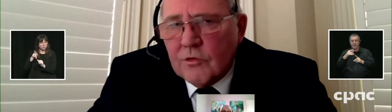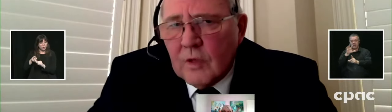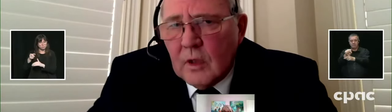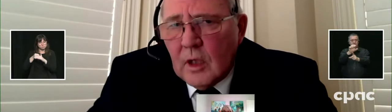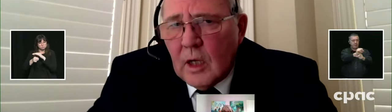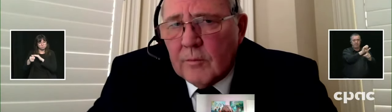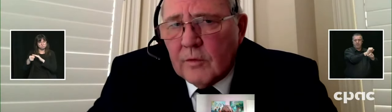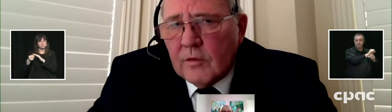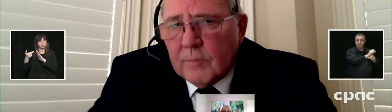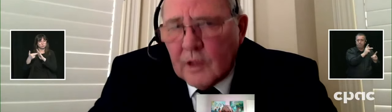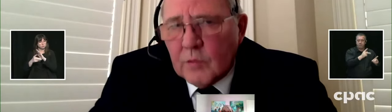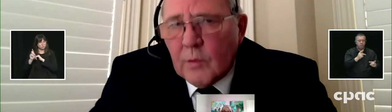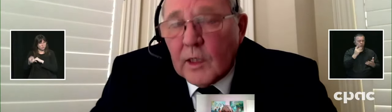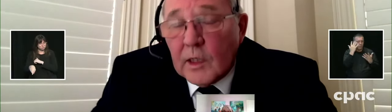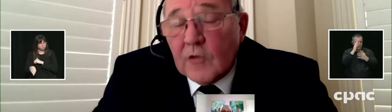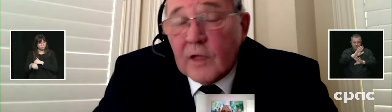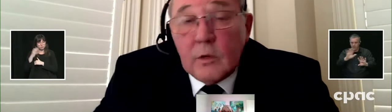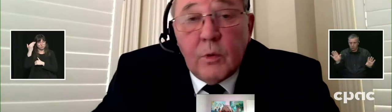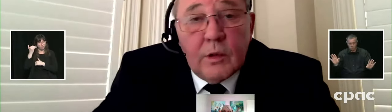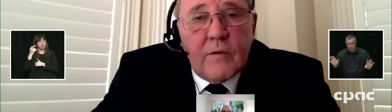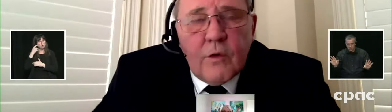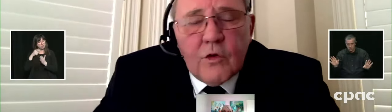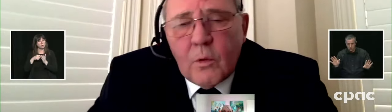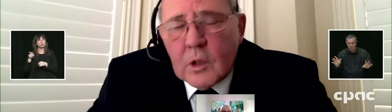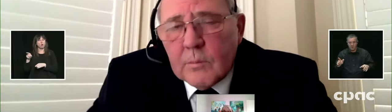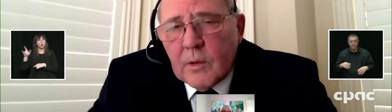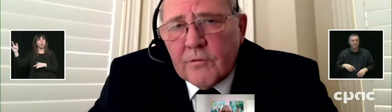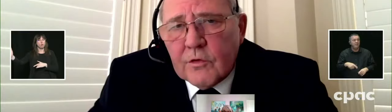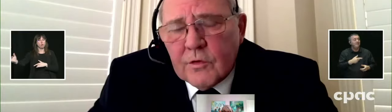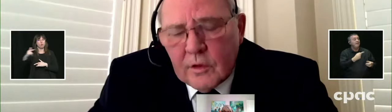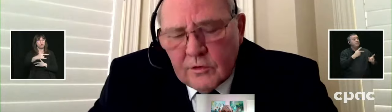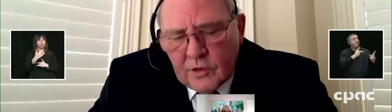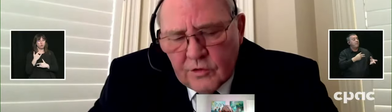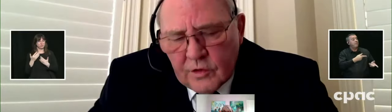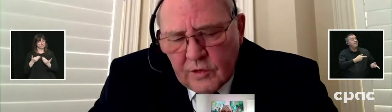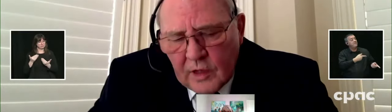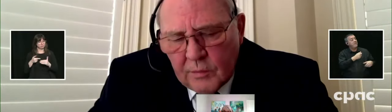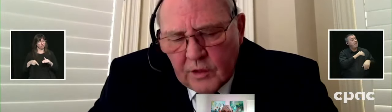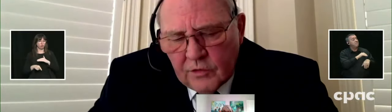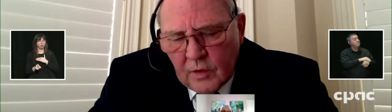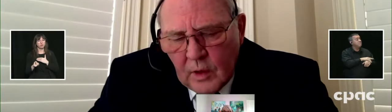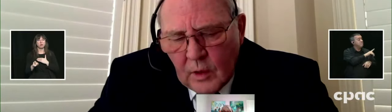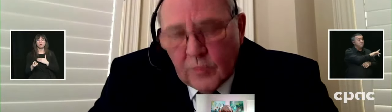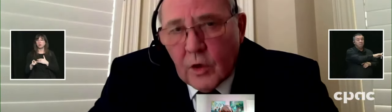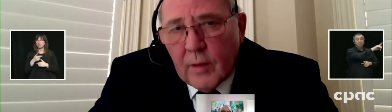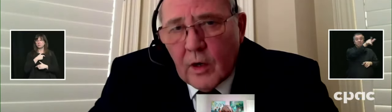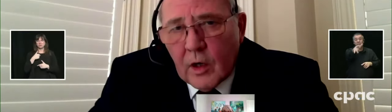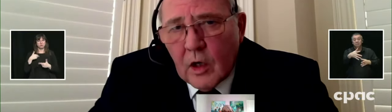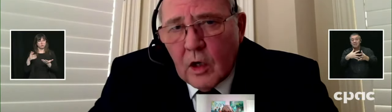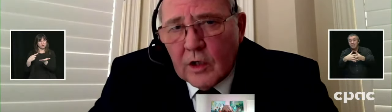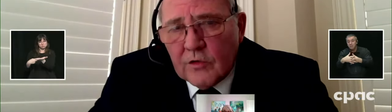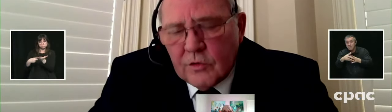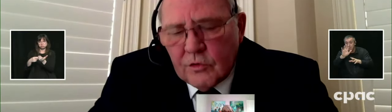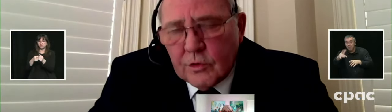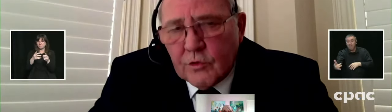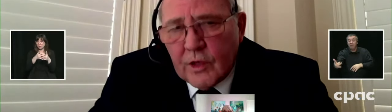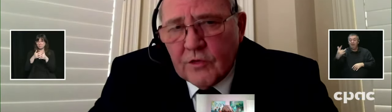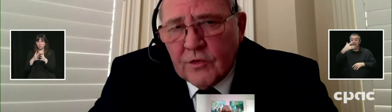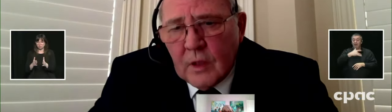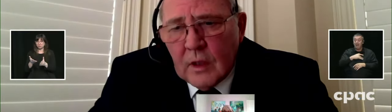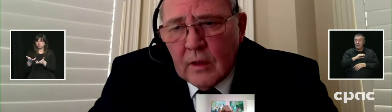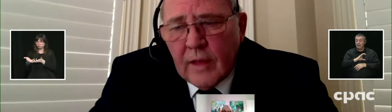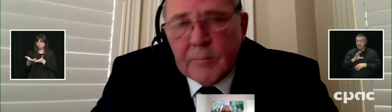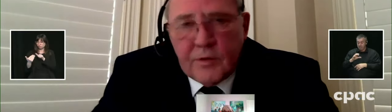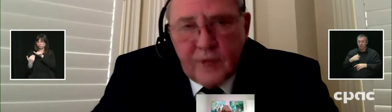quarantine measures, because we recognize that loophole. And I've already spoken about the efforts and the discussion that's taking place with our American colleagues to